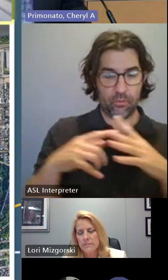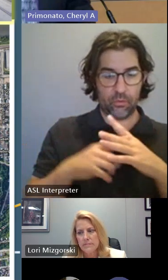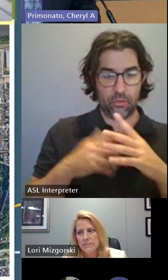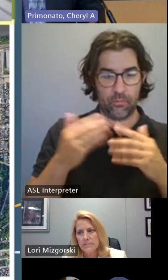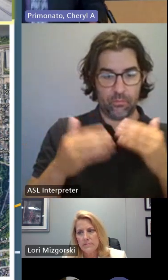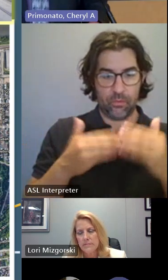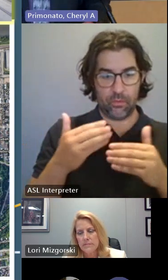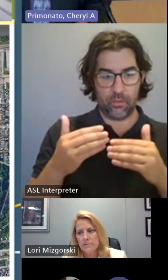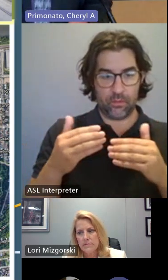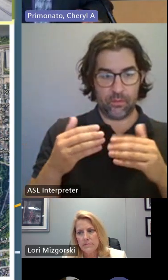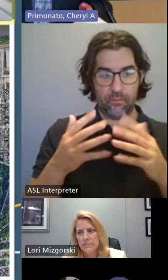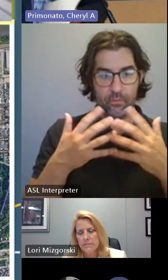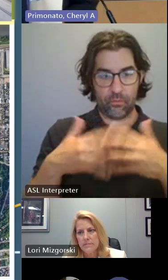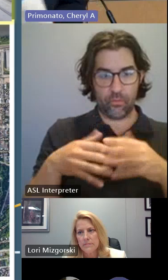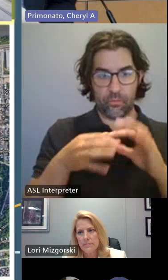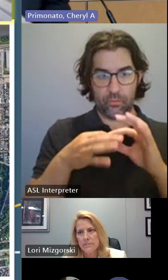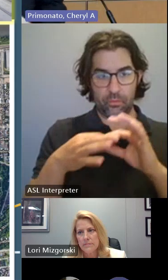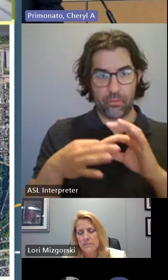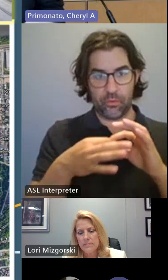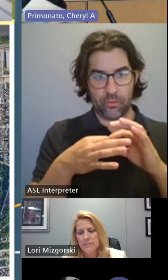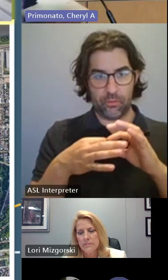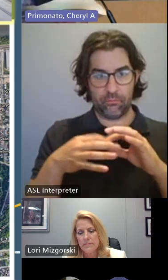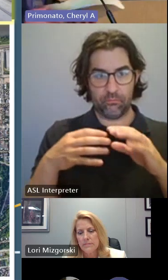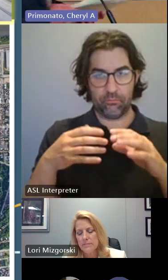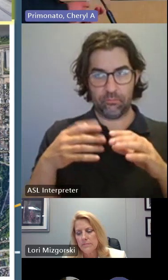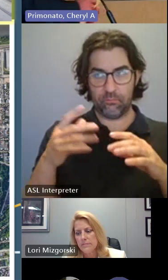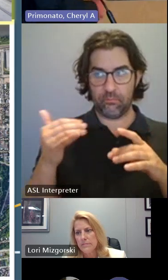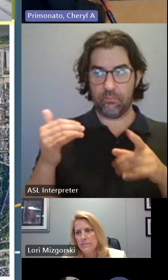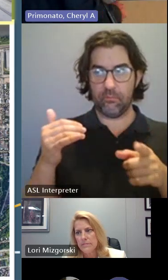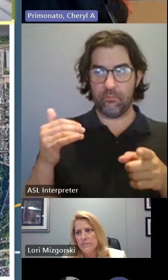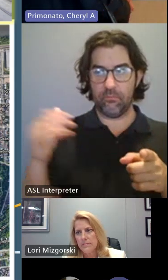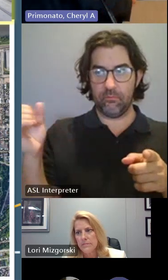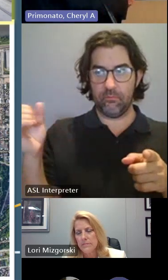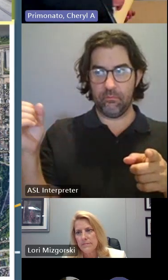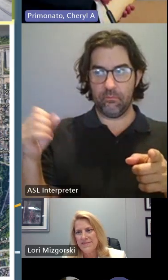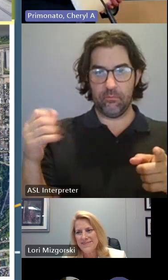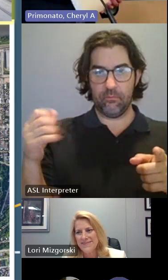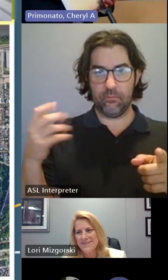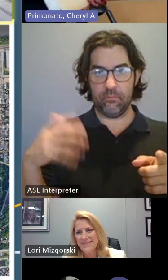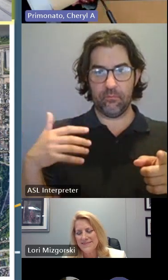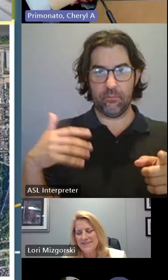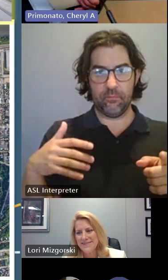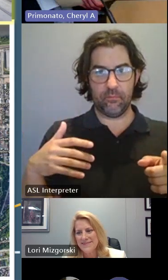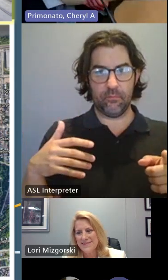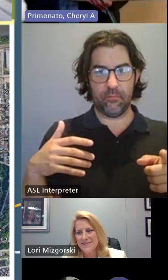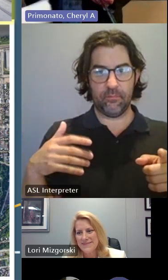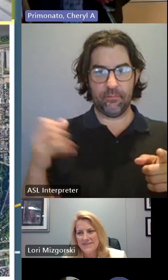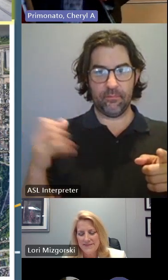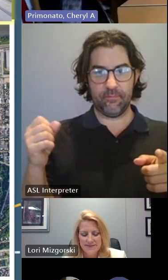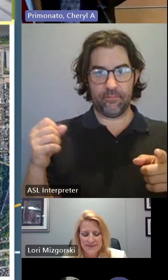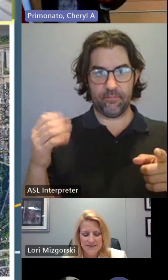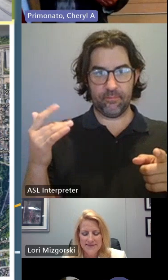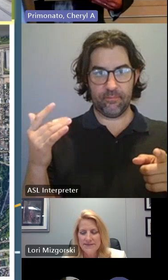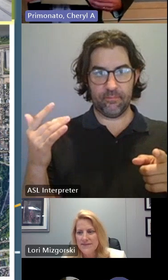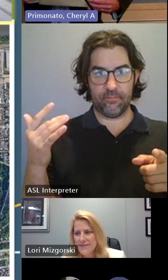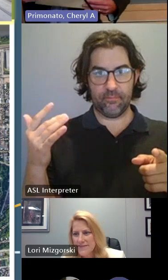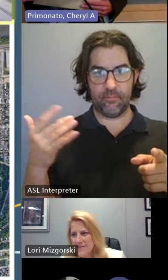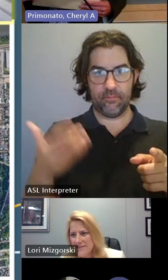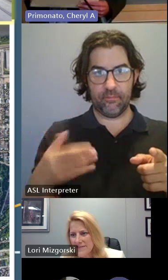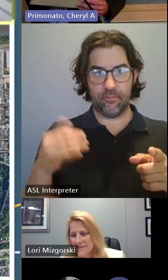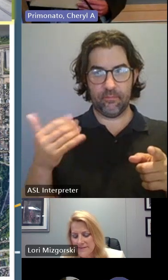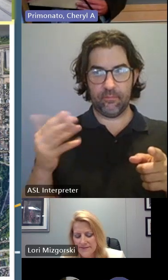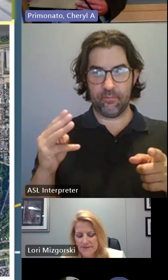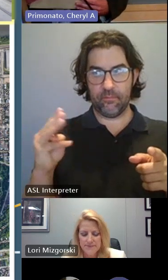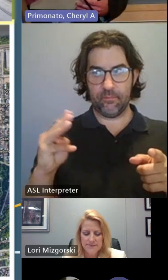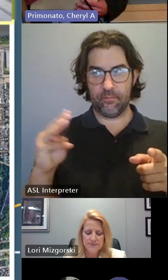of coordination, but I'll step aside and let Jim elaborate. Aren't I surprised? Yes. Good morning. I'm Jim Ritchie. I'm